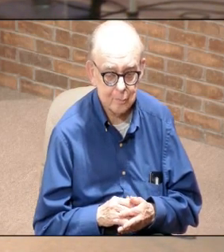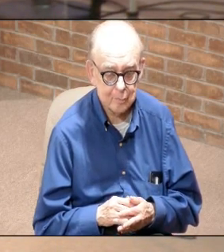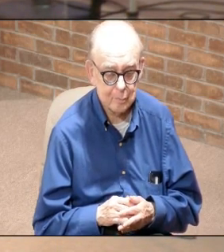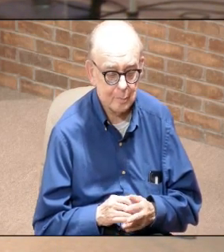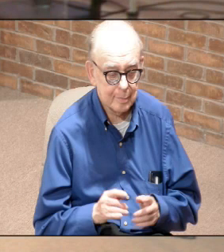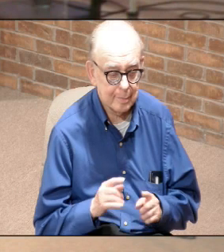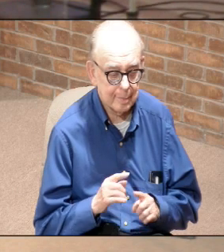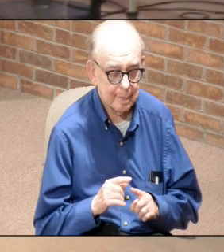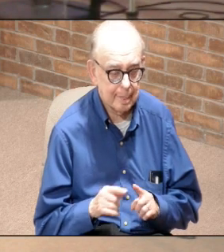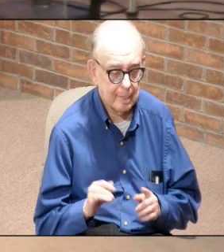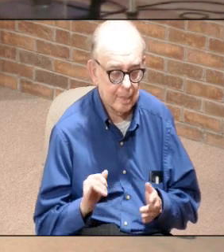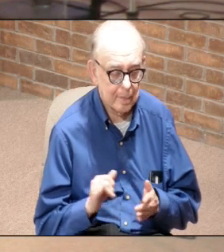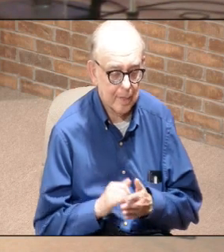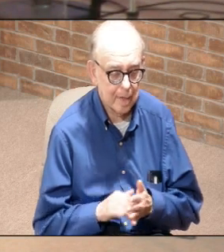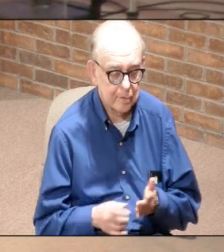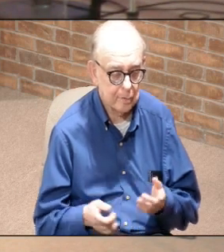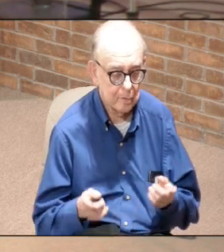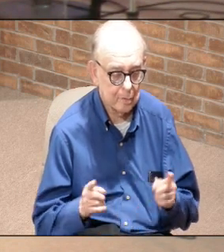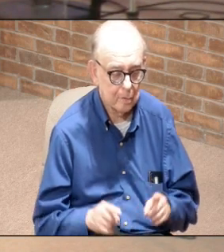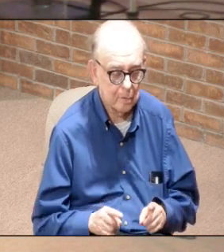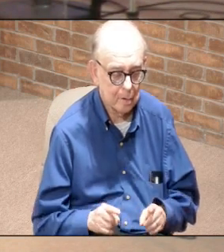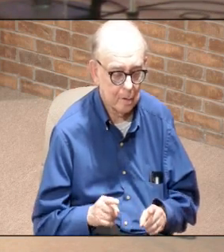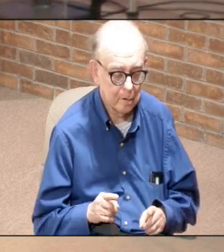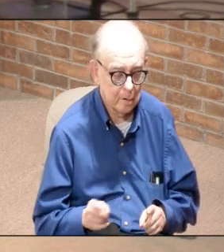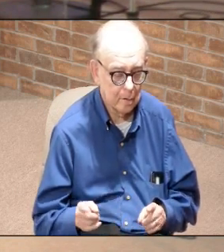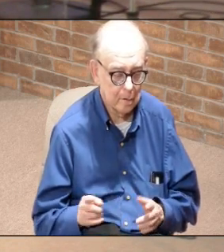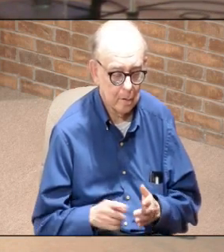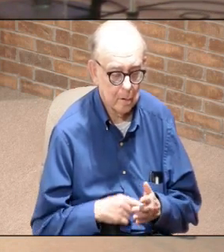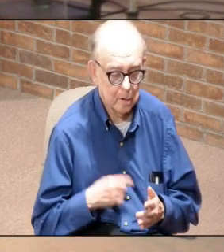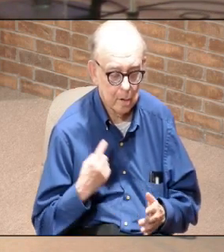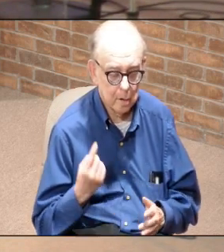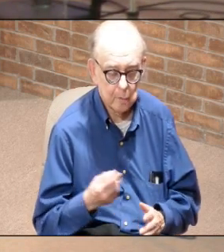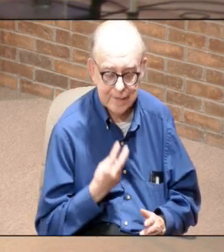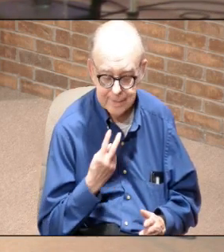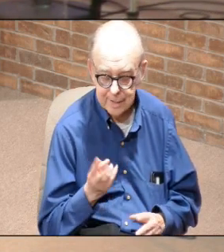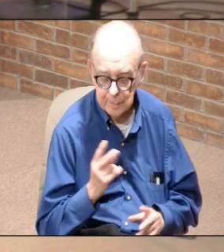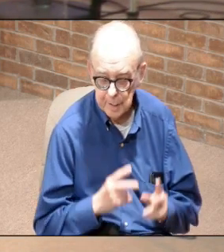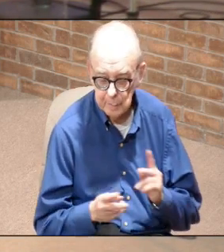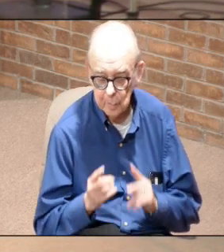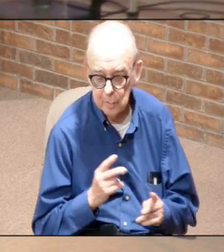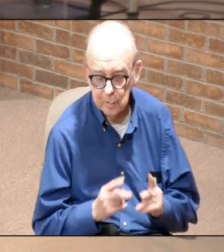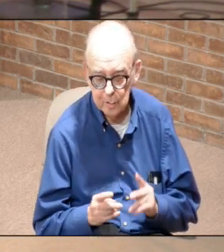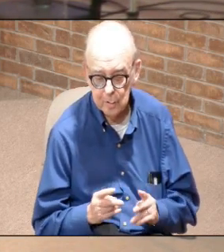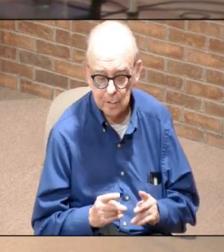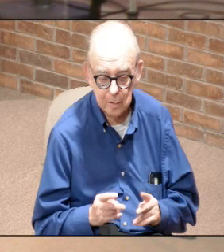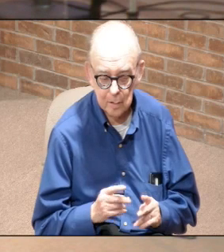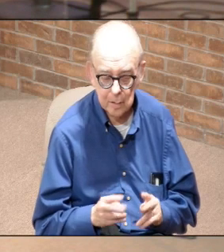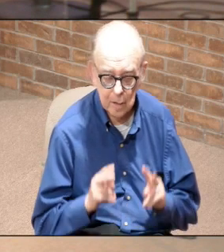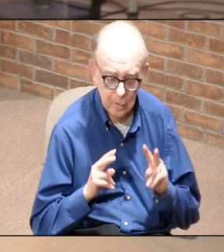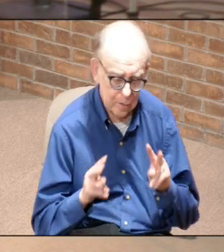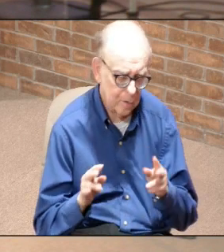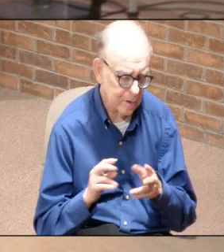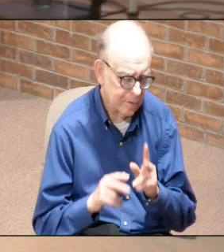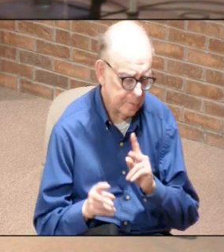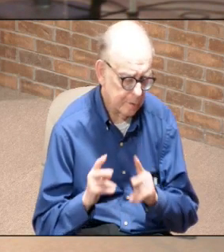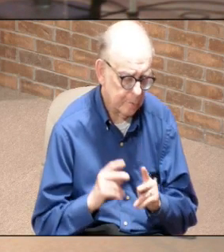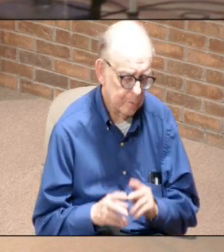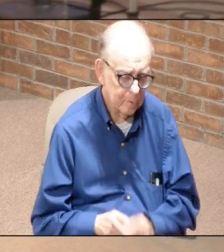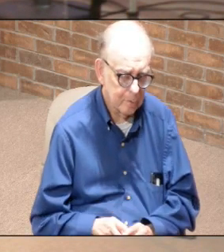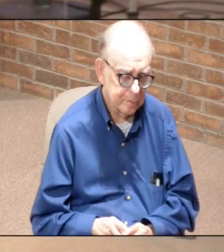But that's what happens. There are sometimes we see people and we look at them